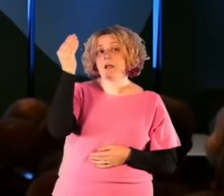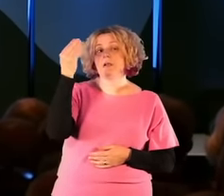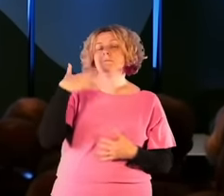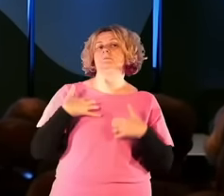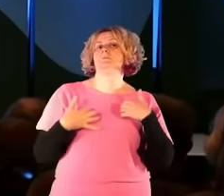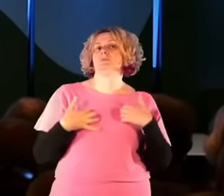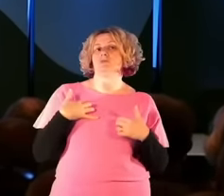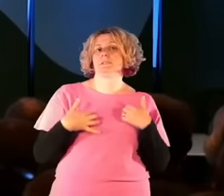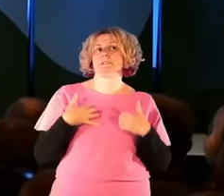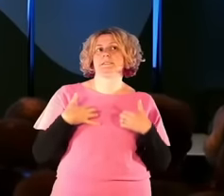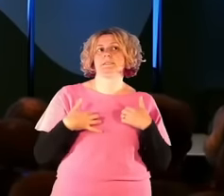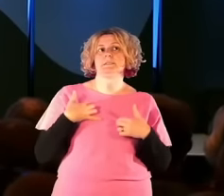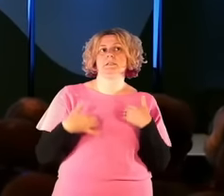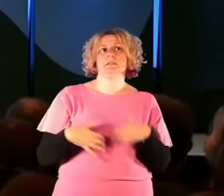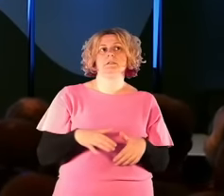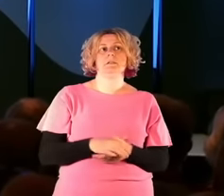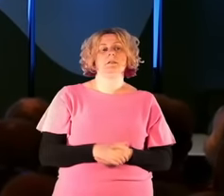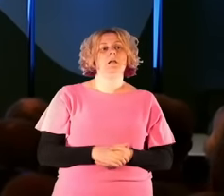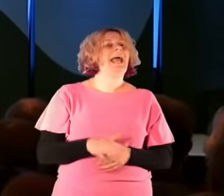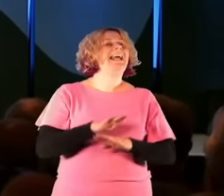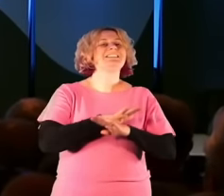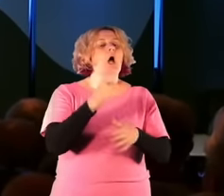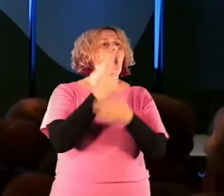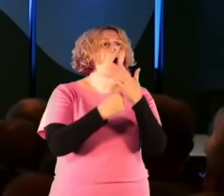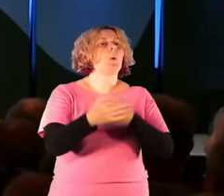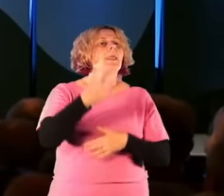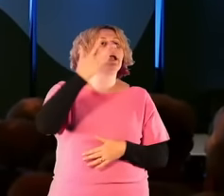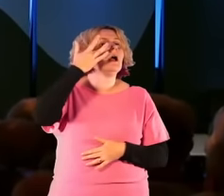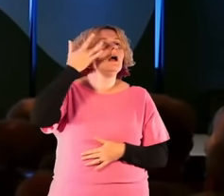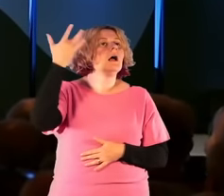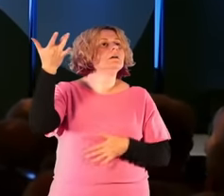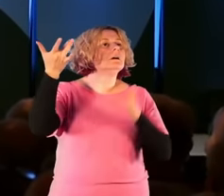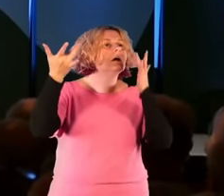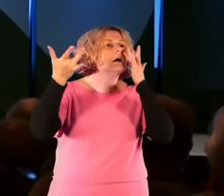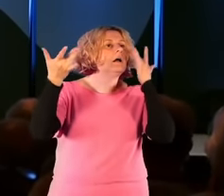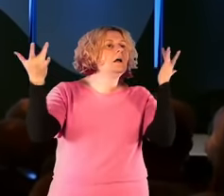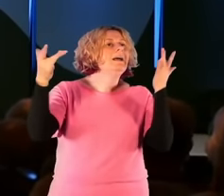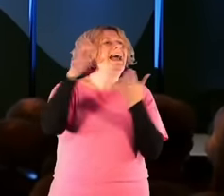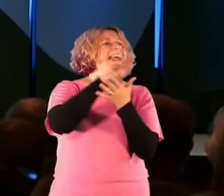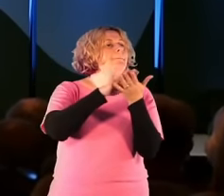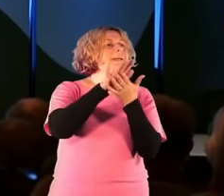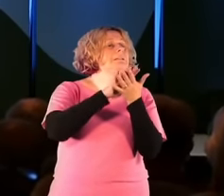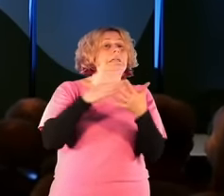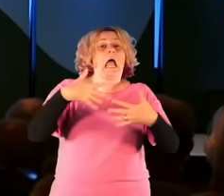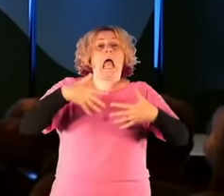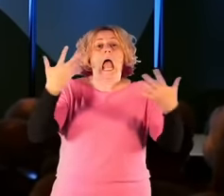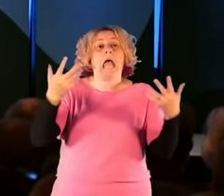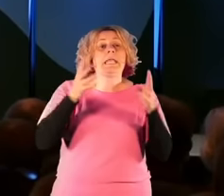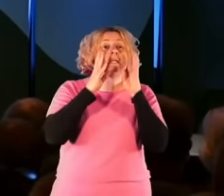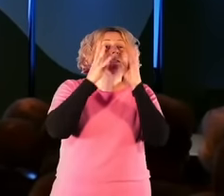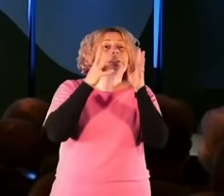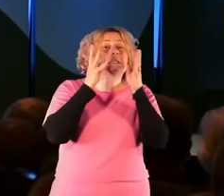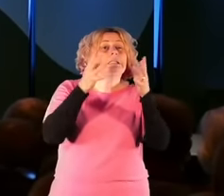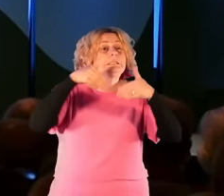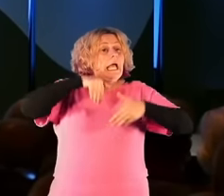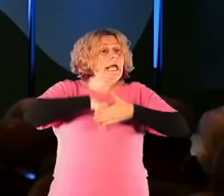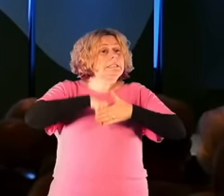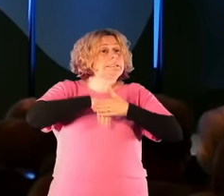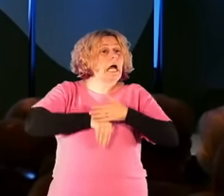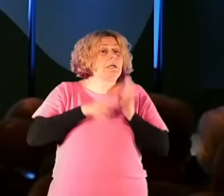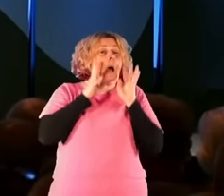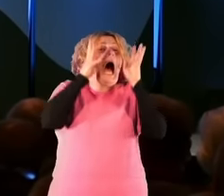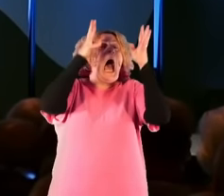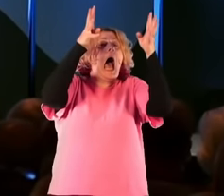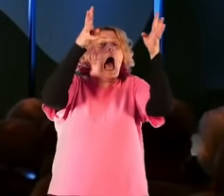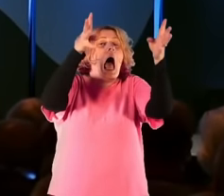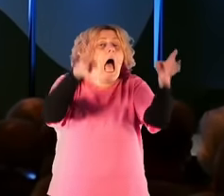away the tears. It's almost he will wipe out the tears as if he removes tears forever. Because the ultimate hope of heaven is